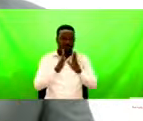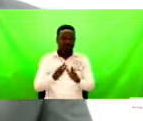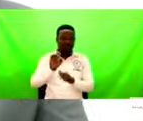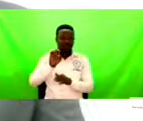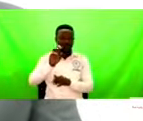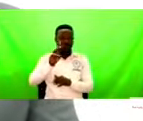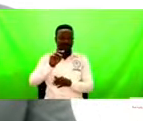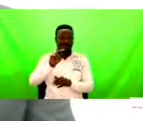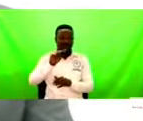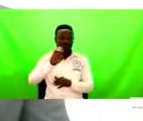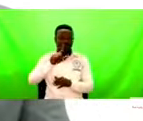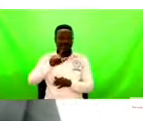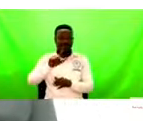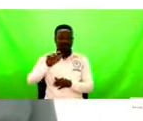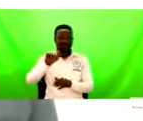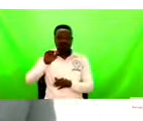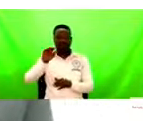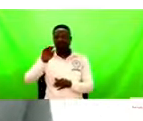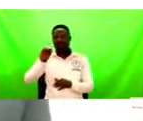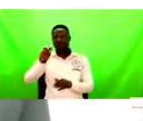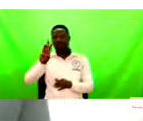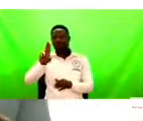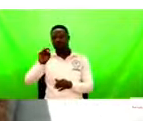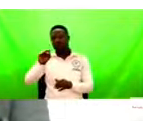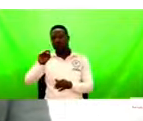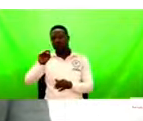Emmanuel Ebenezer Owusu.